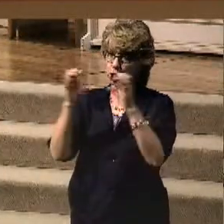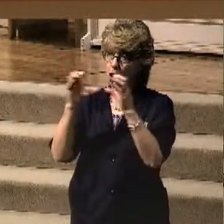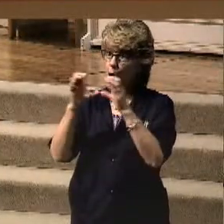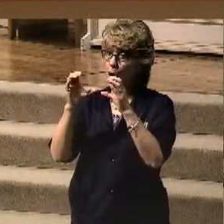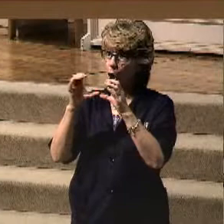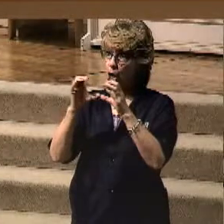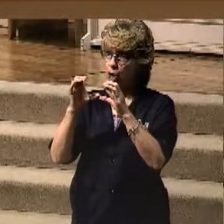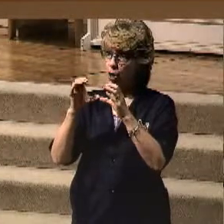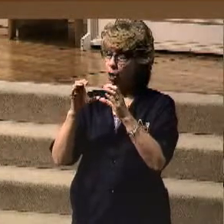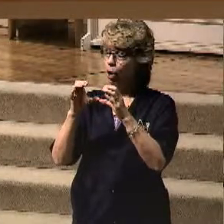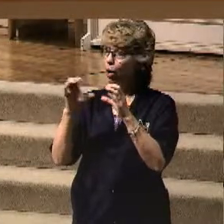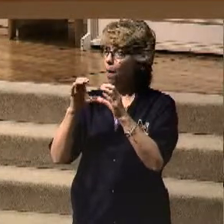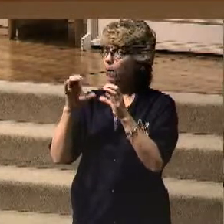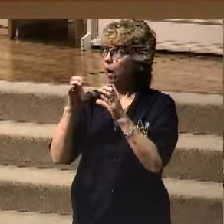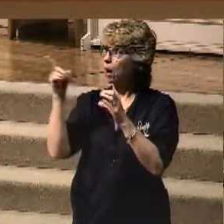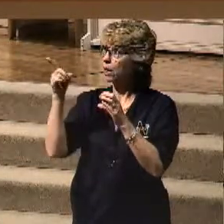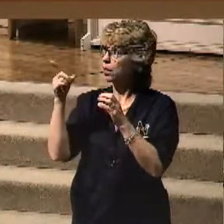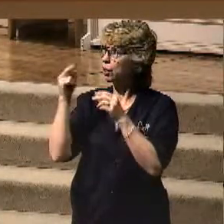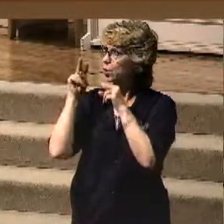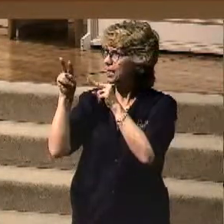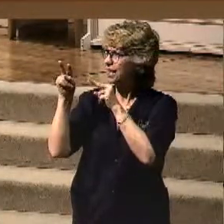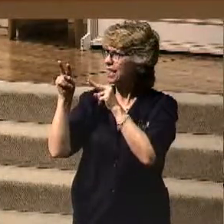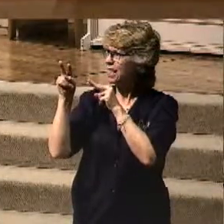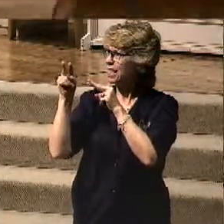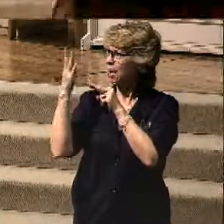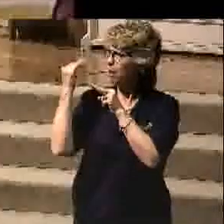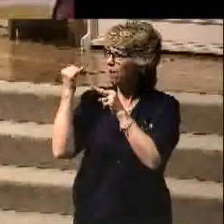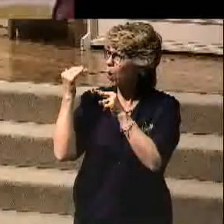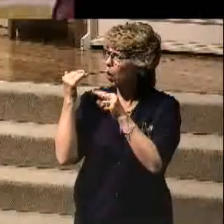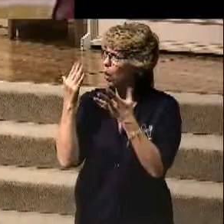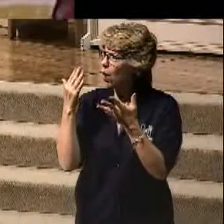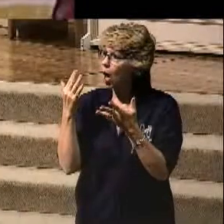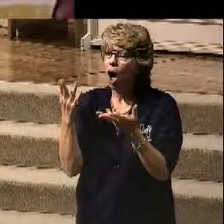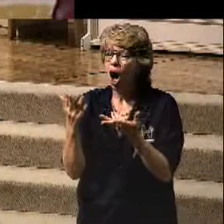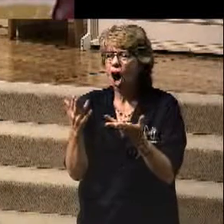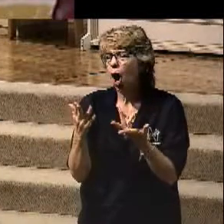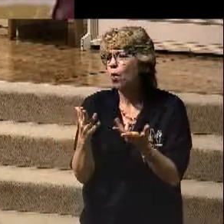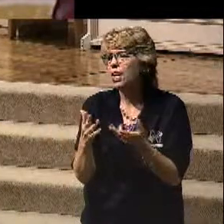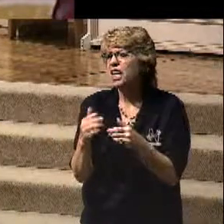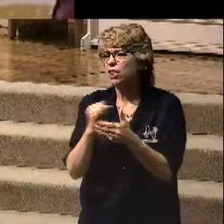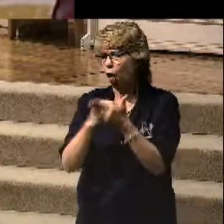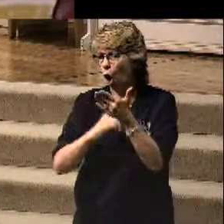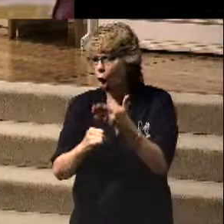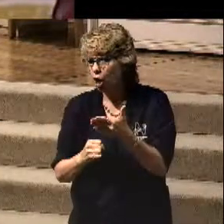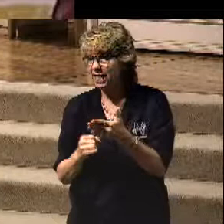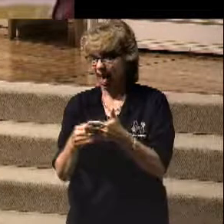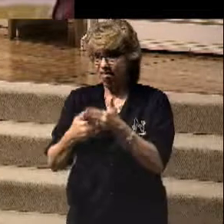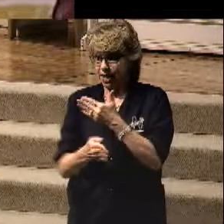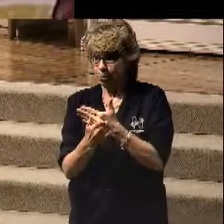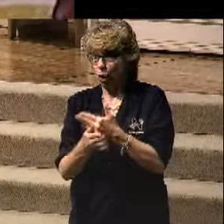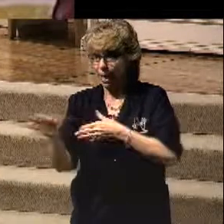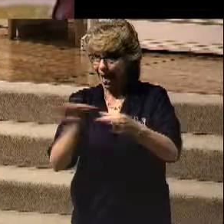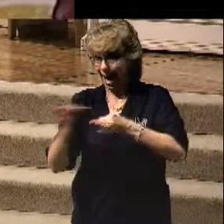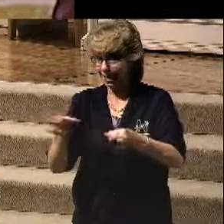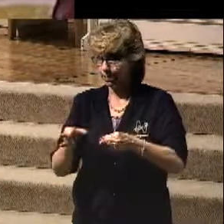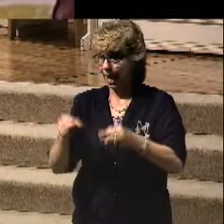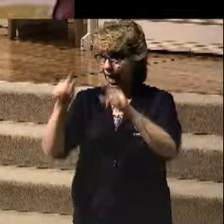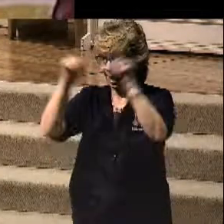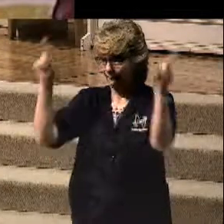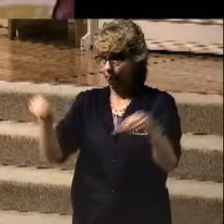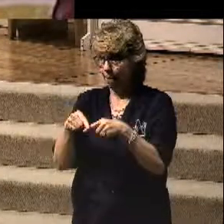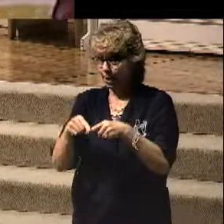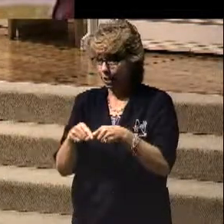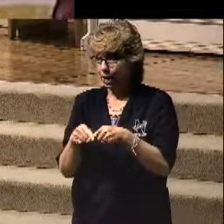you... does it ring a bell? Have you seen that in the past? It's just an artist's rendition of what the